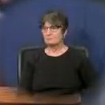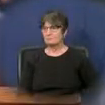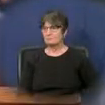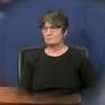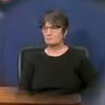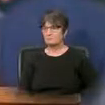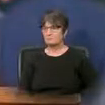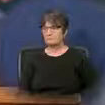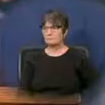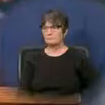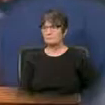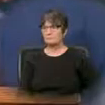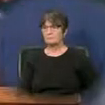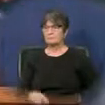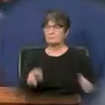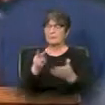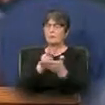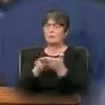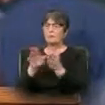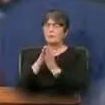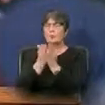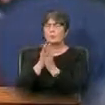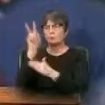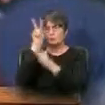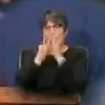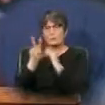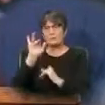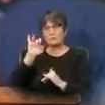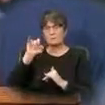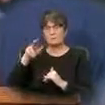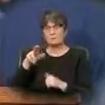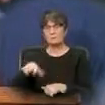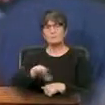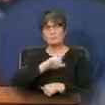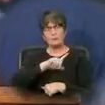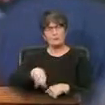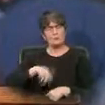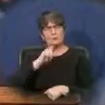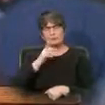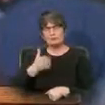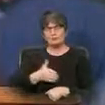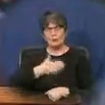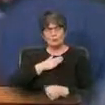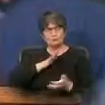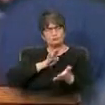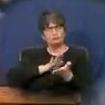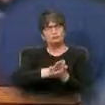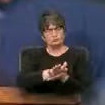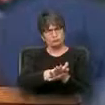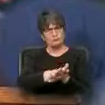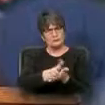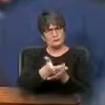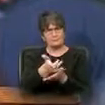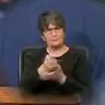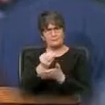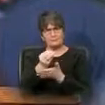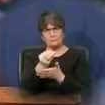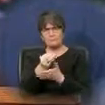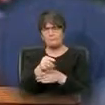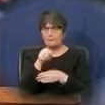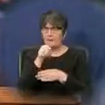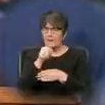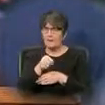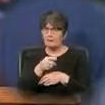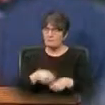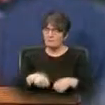A reading from the book of the prophet Isaiah. The Lord was pleased to crush him in infirmity. If he